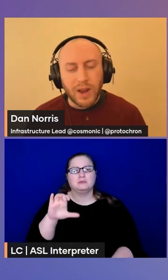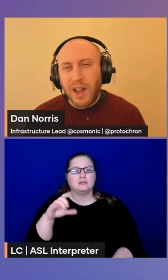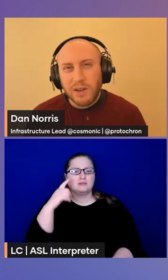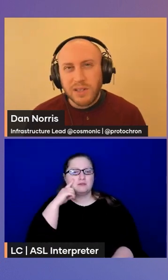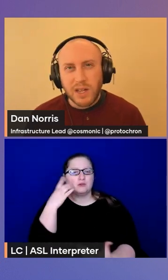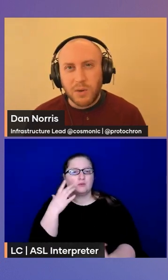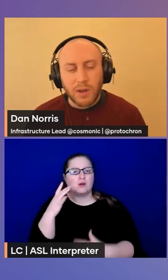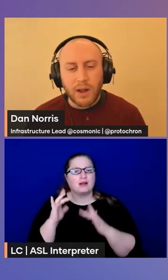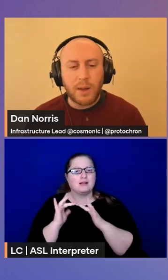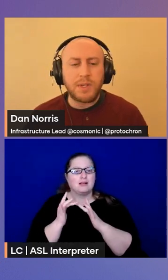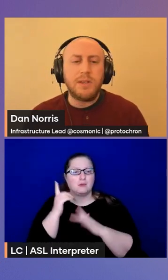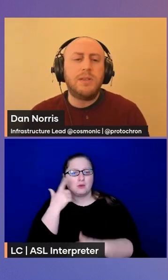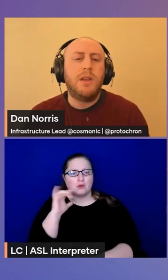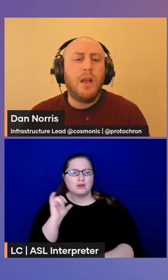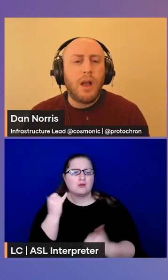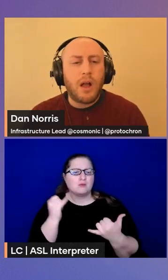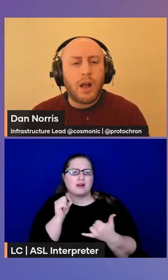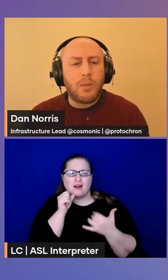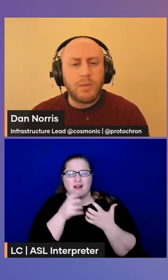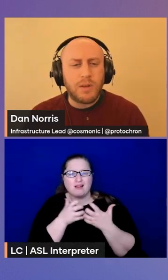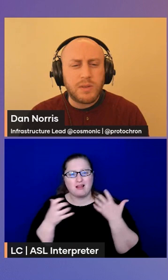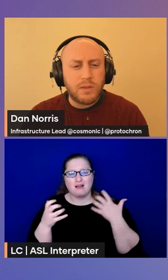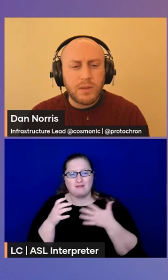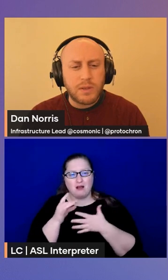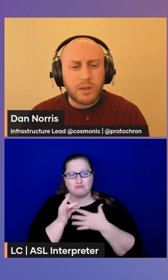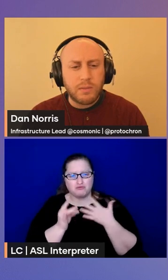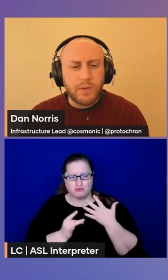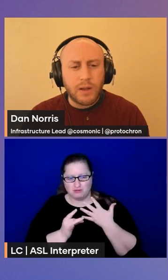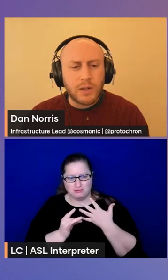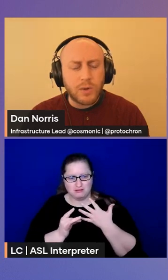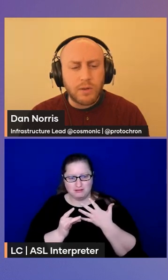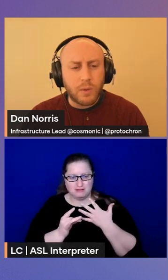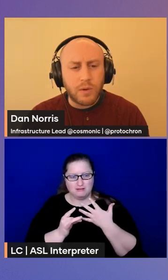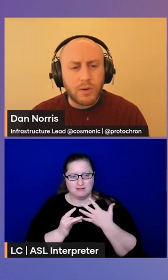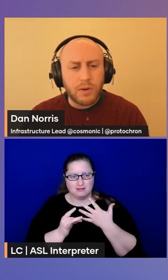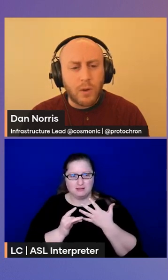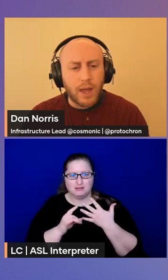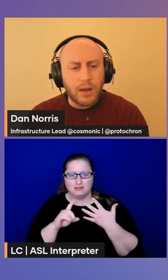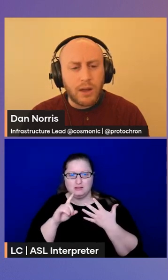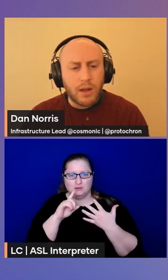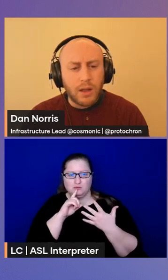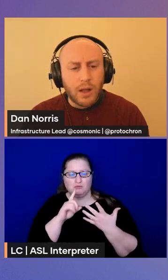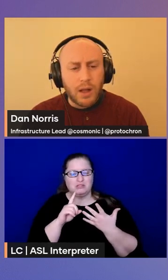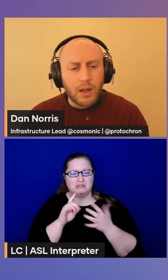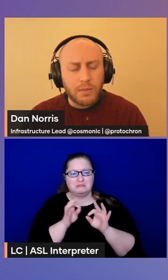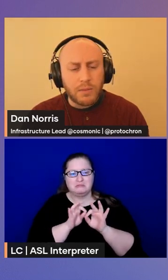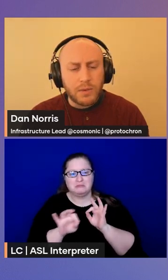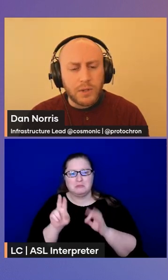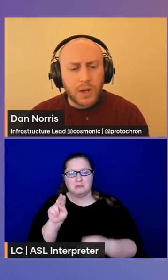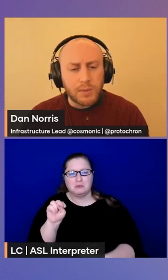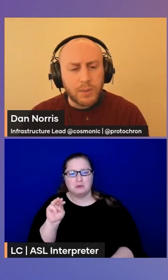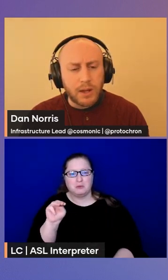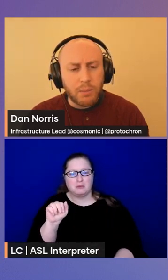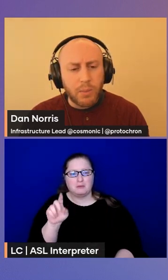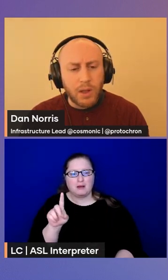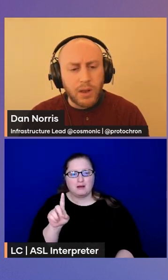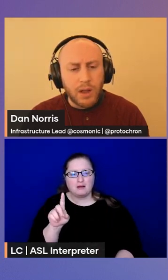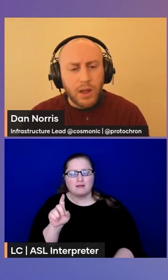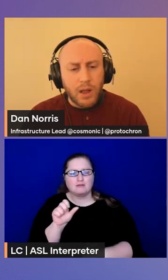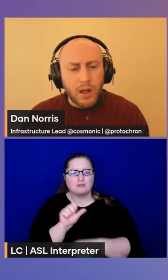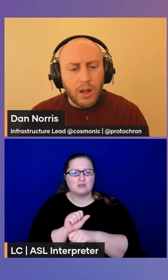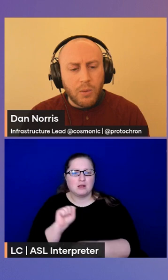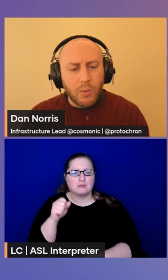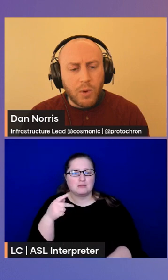And right now it doesn't take a whole lot of options. It's fairly straightforward Nomad job spec,